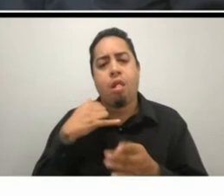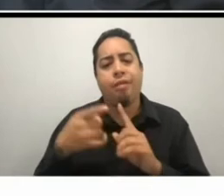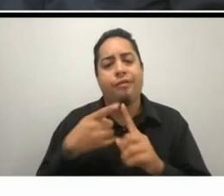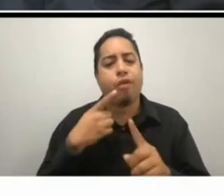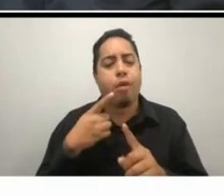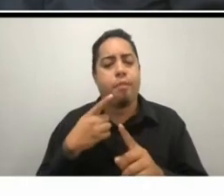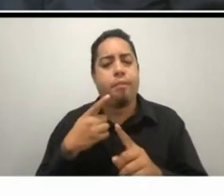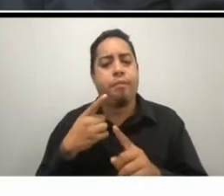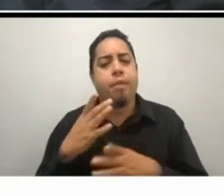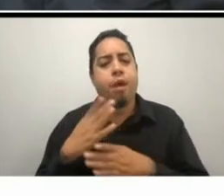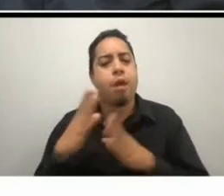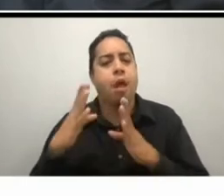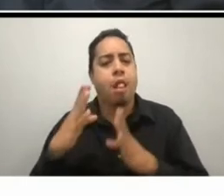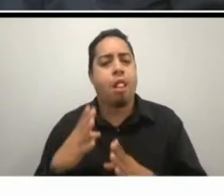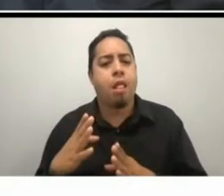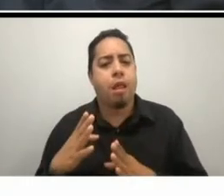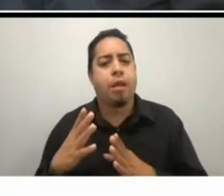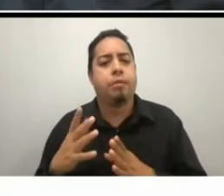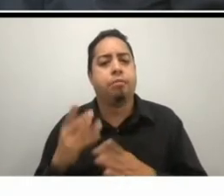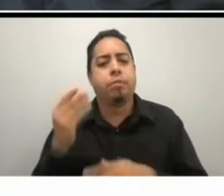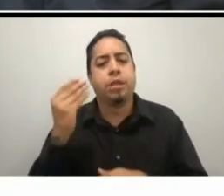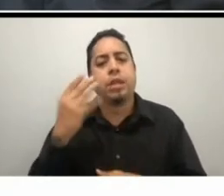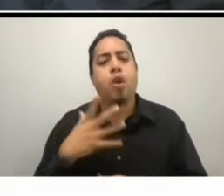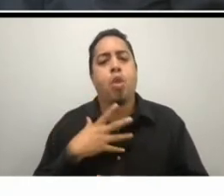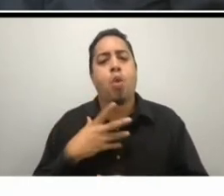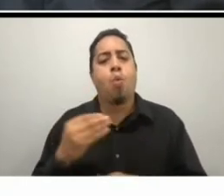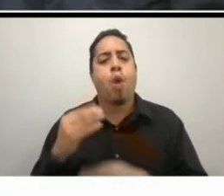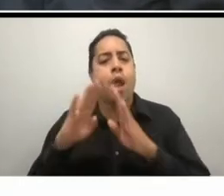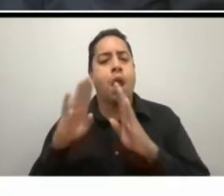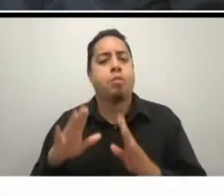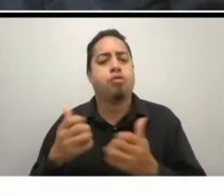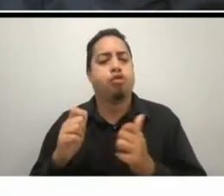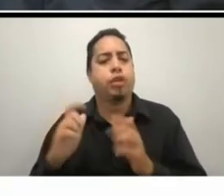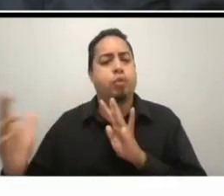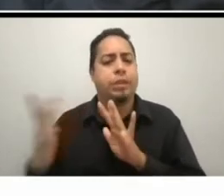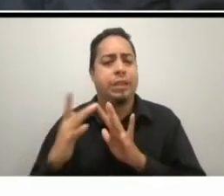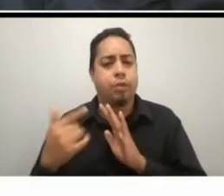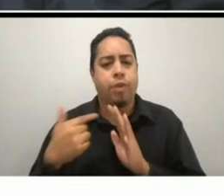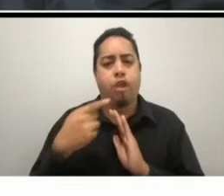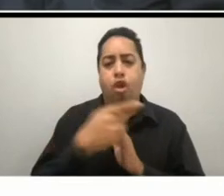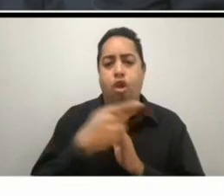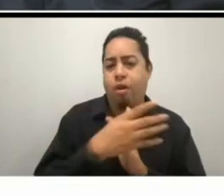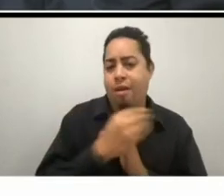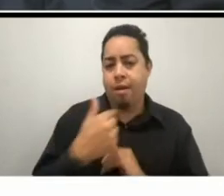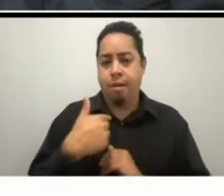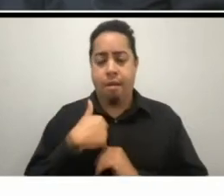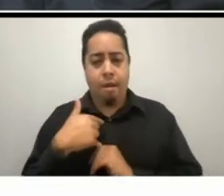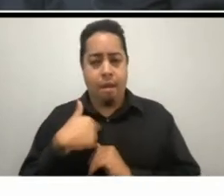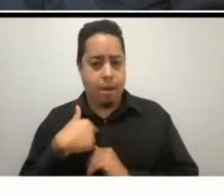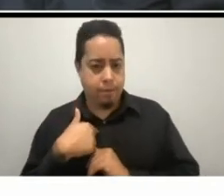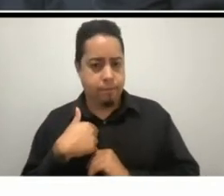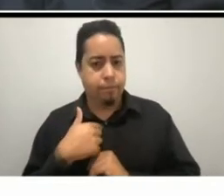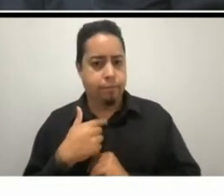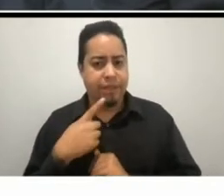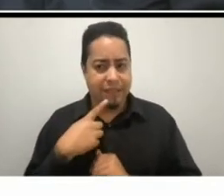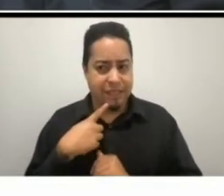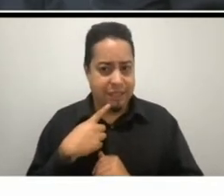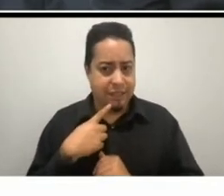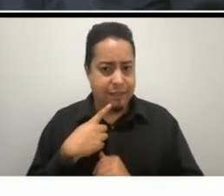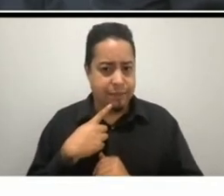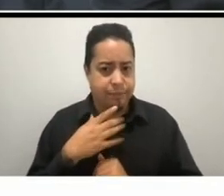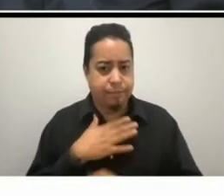telling me that the White House was trying to get in touch with her and I, and that she said, please, if you get a call, let's try